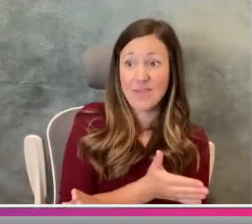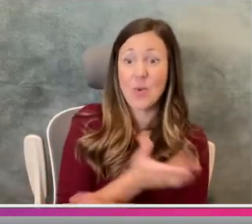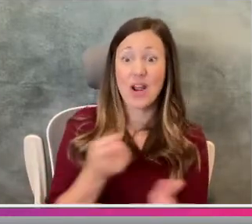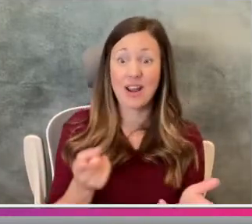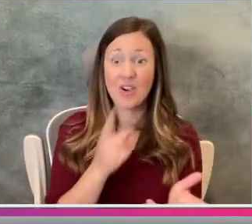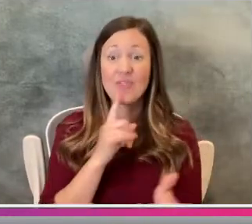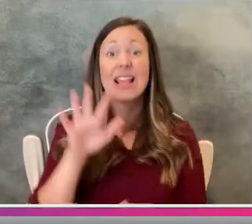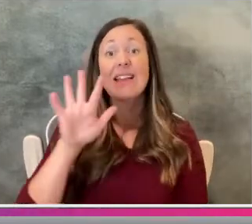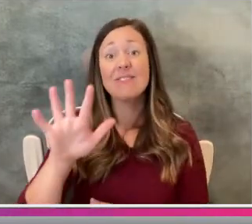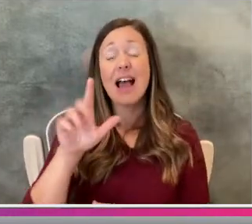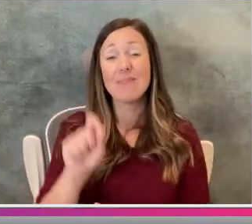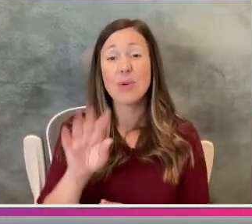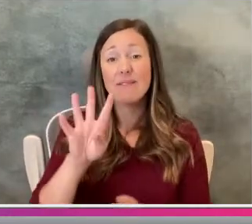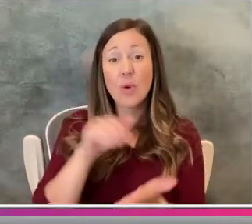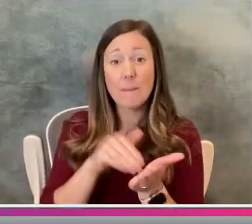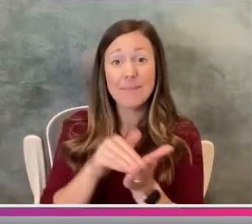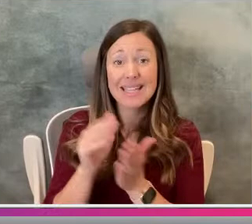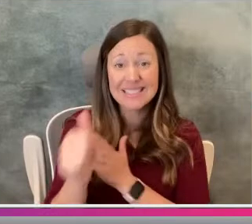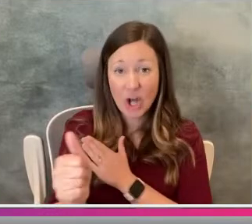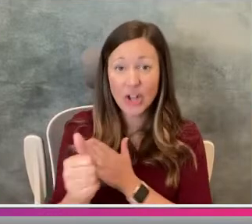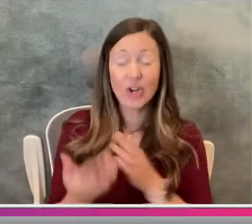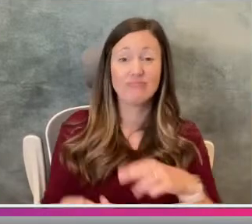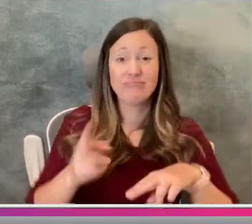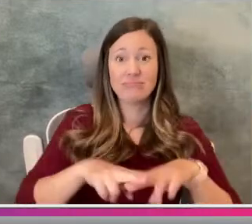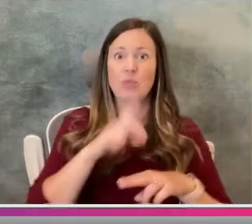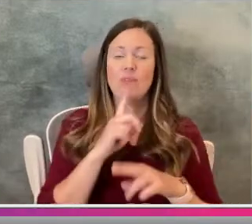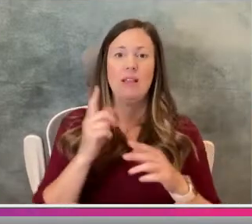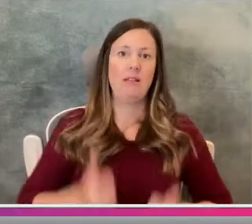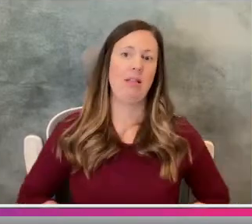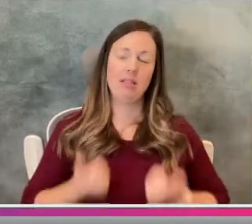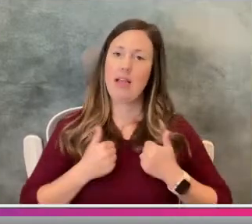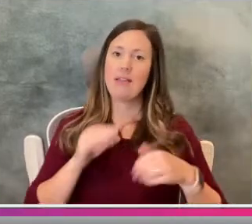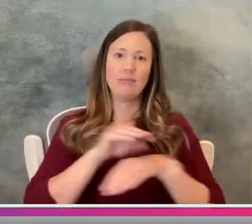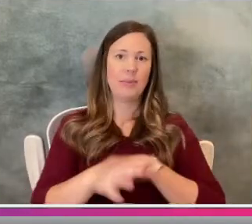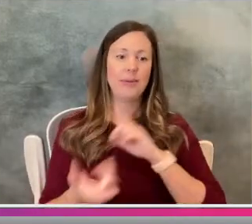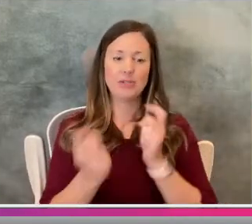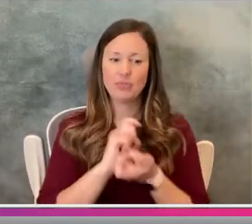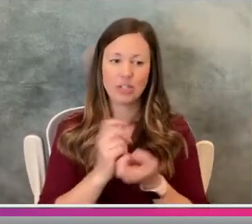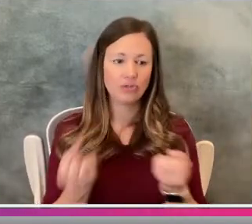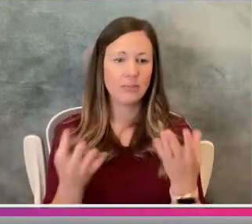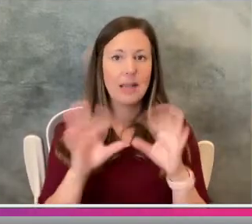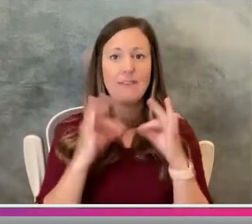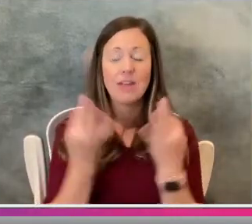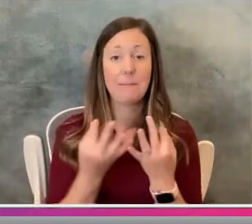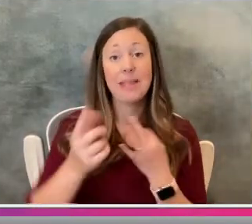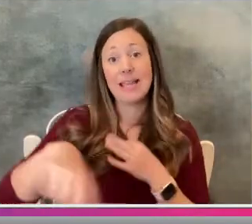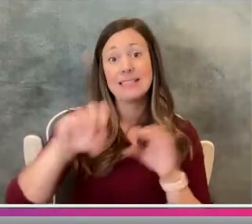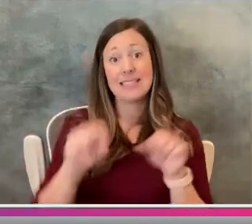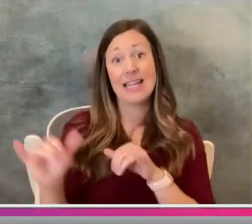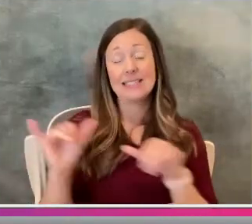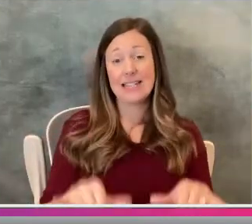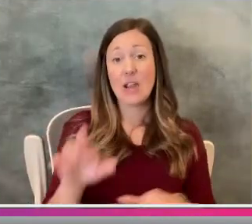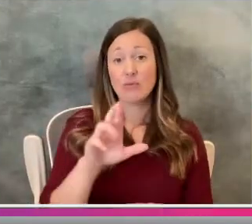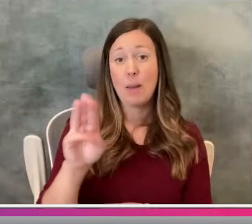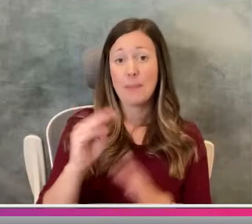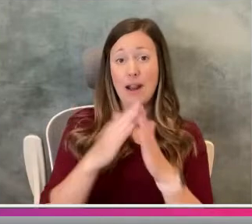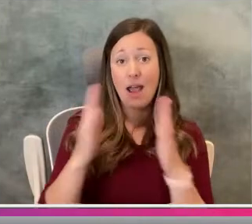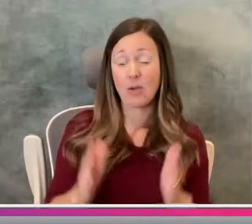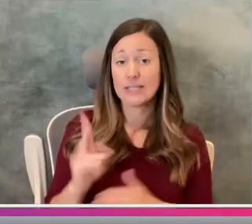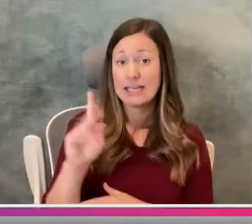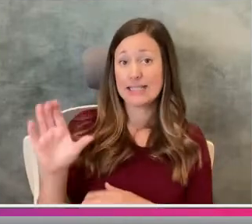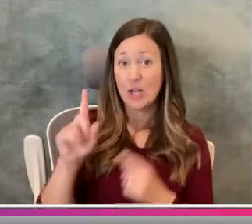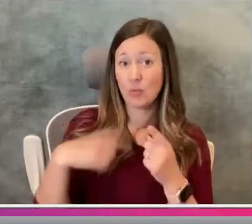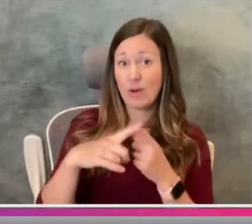is life-changing for so many families who are able to stay at the Ronald McDonald House in Kansas City when their kids are here for life-saving